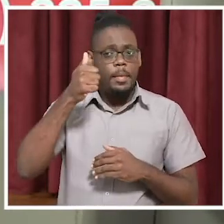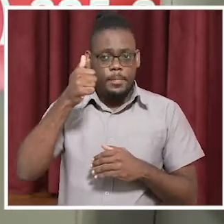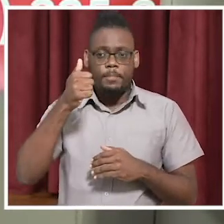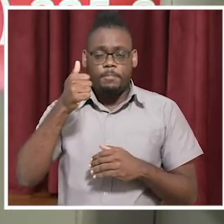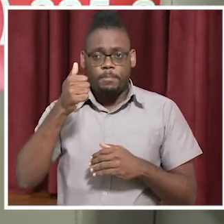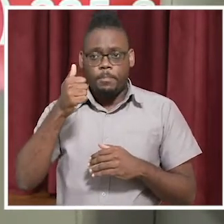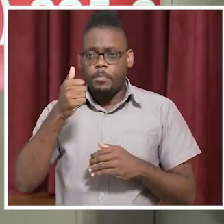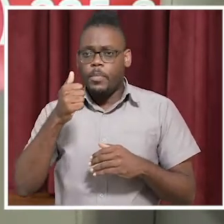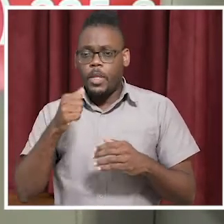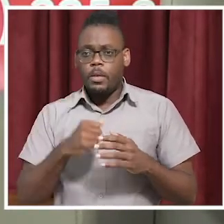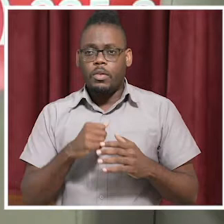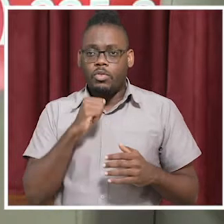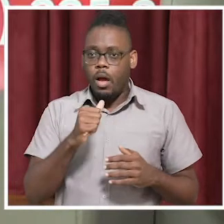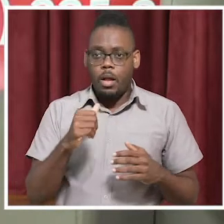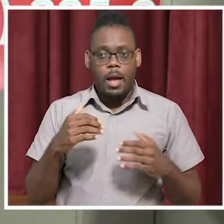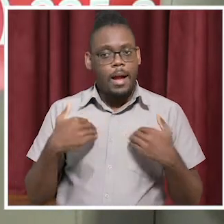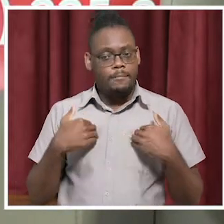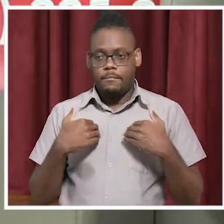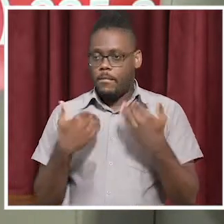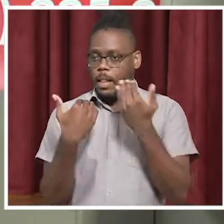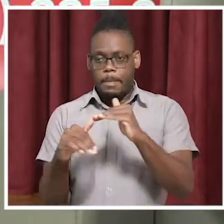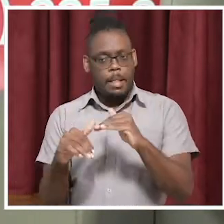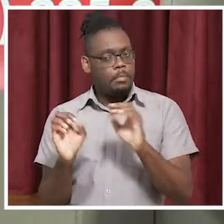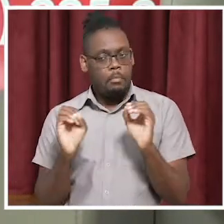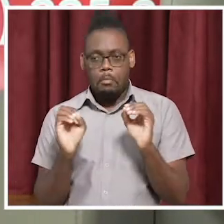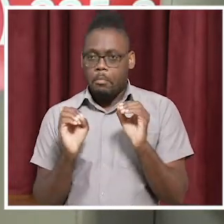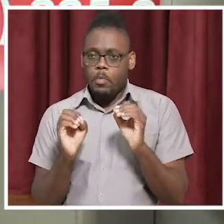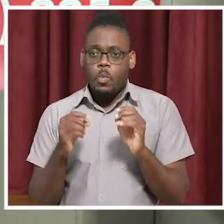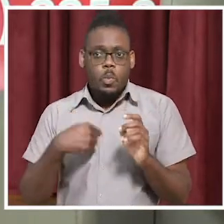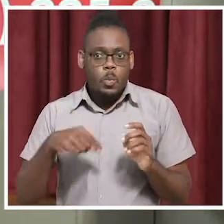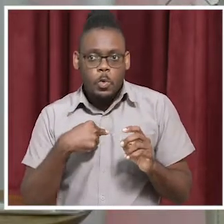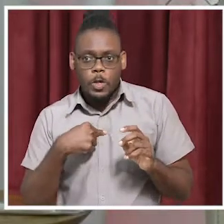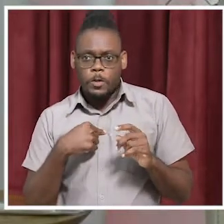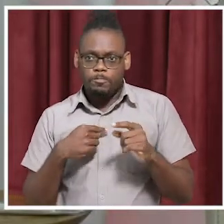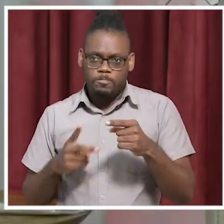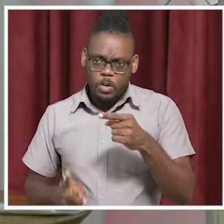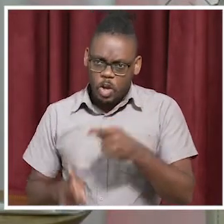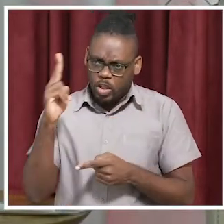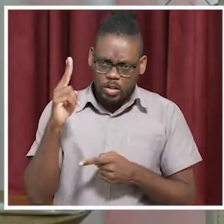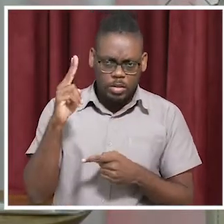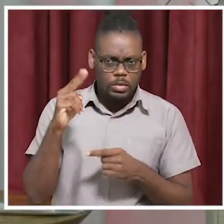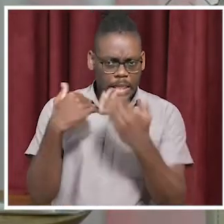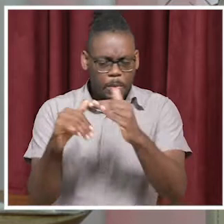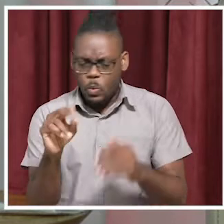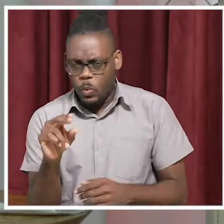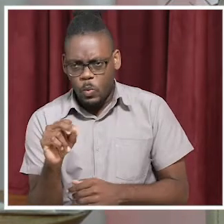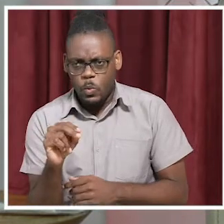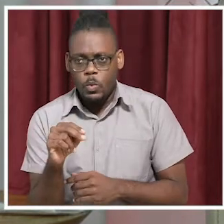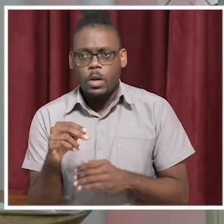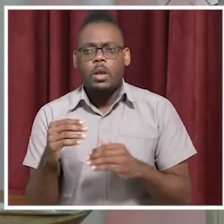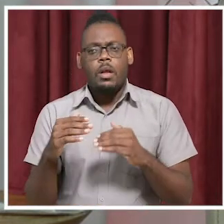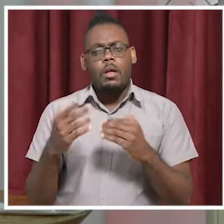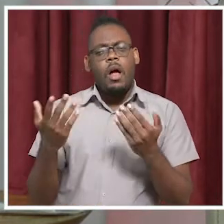say that we would cut off an elderly age limit. You understand? What would it look like, an application that is, for John